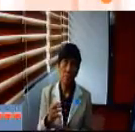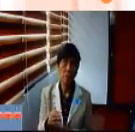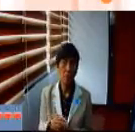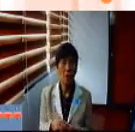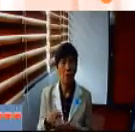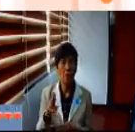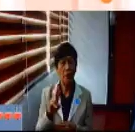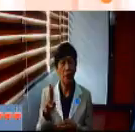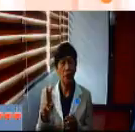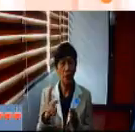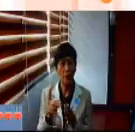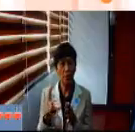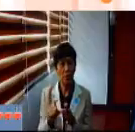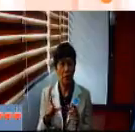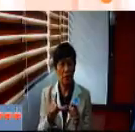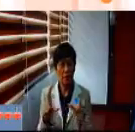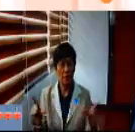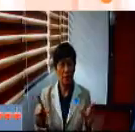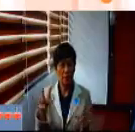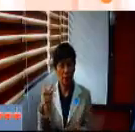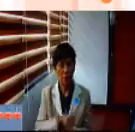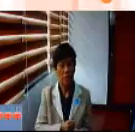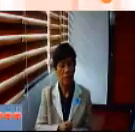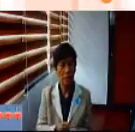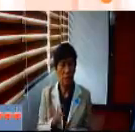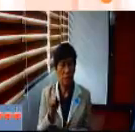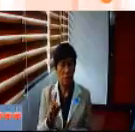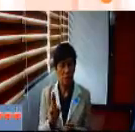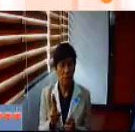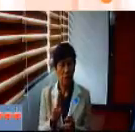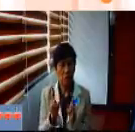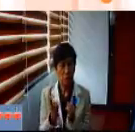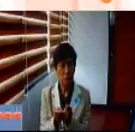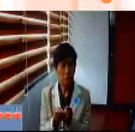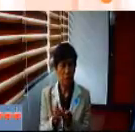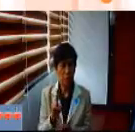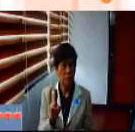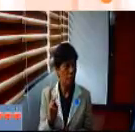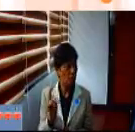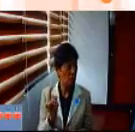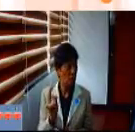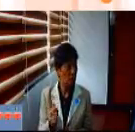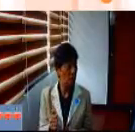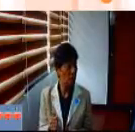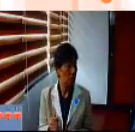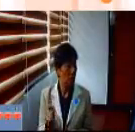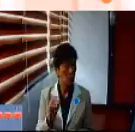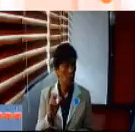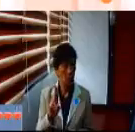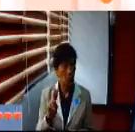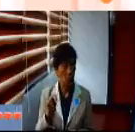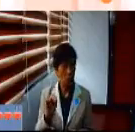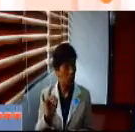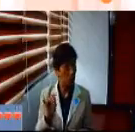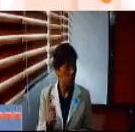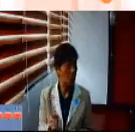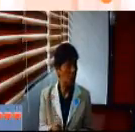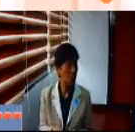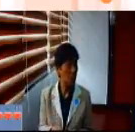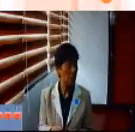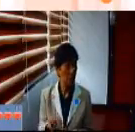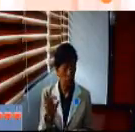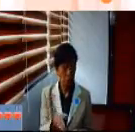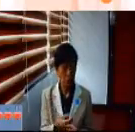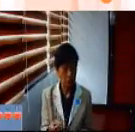catch per unit of effort, or yung manner po ng pangingisda. And